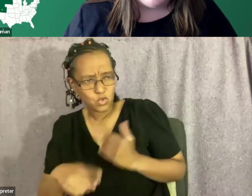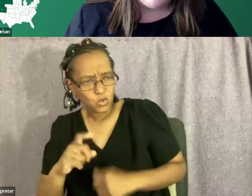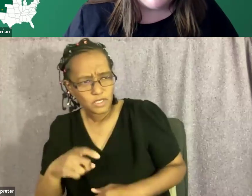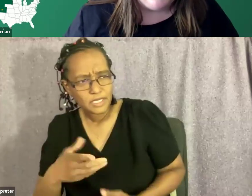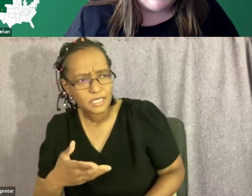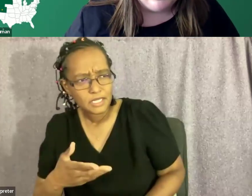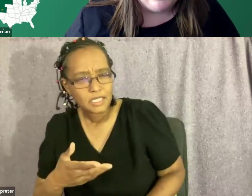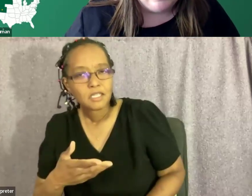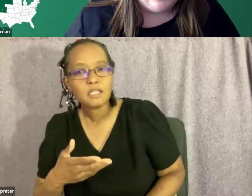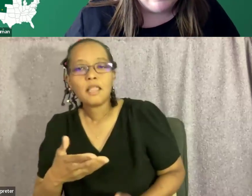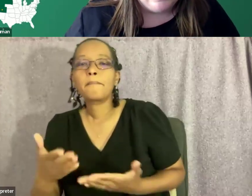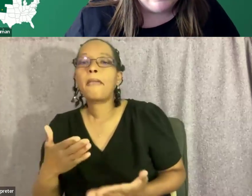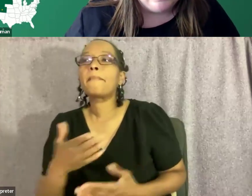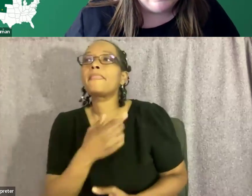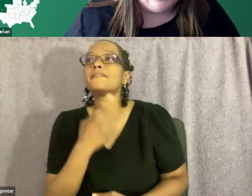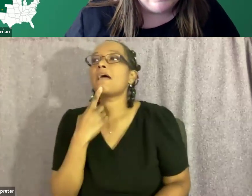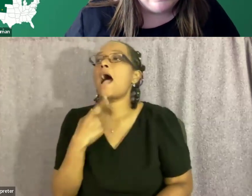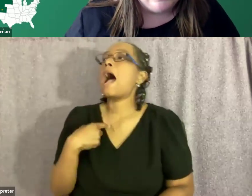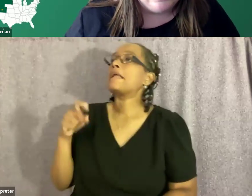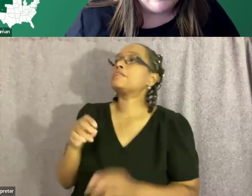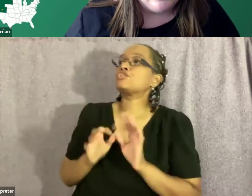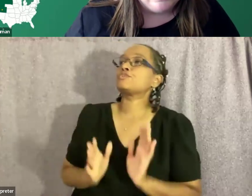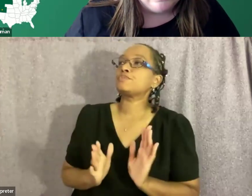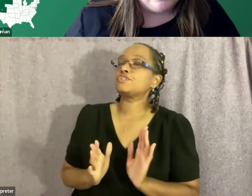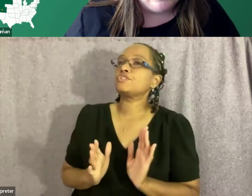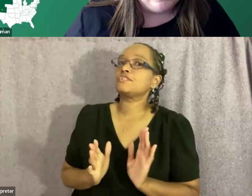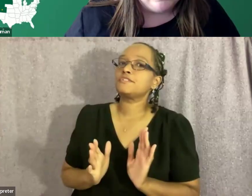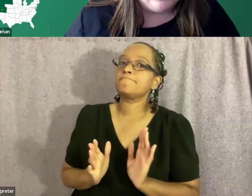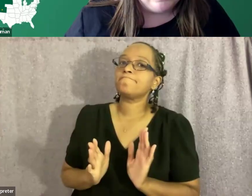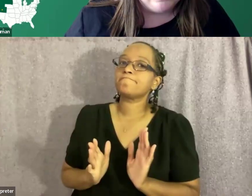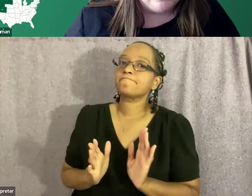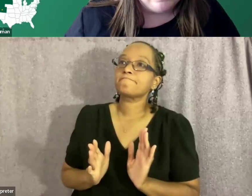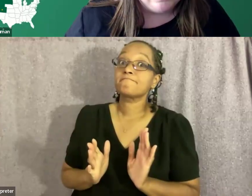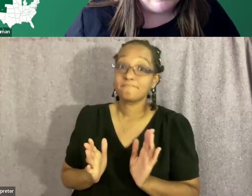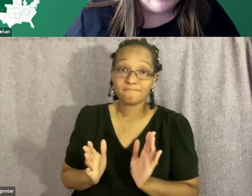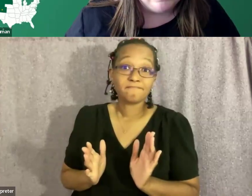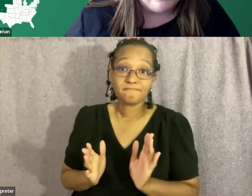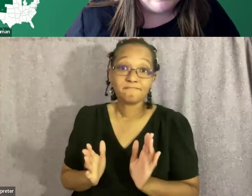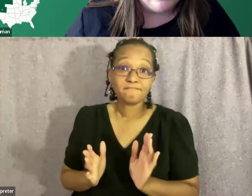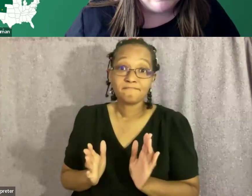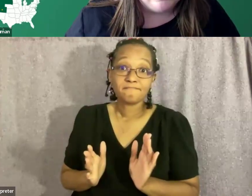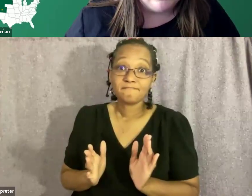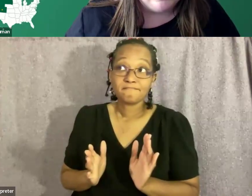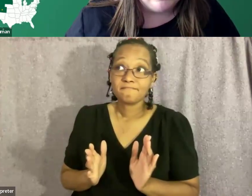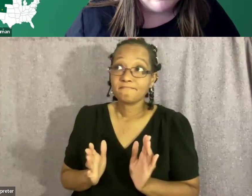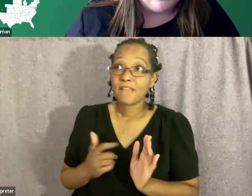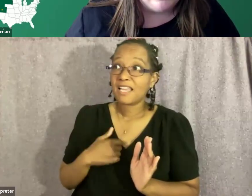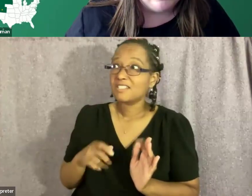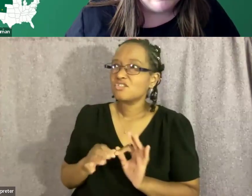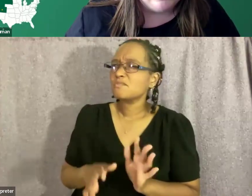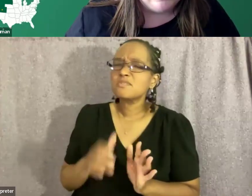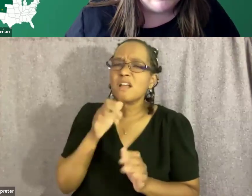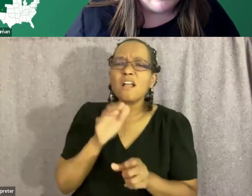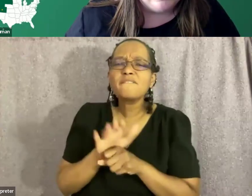say, you know, I need an interpreter, um, that's really not enough information. And so at